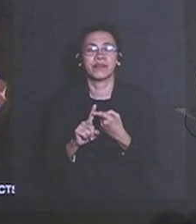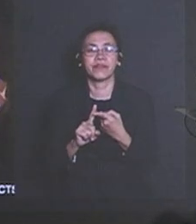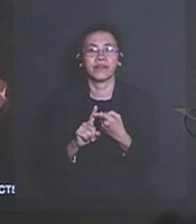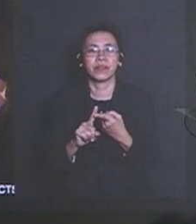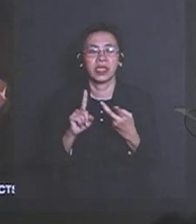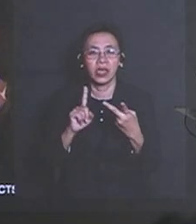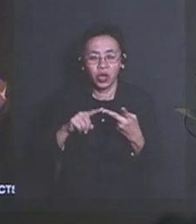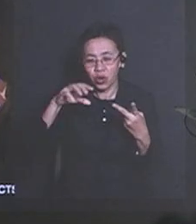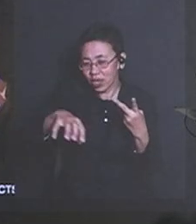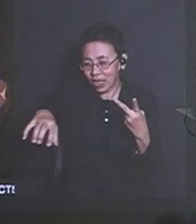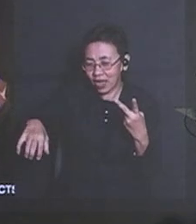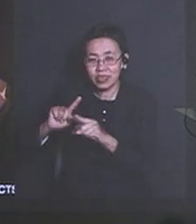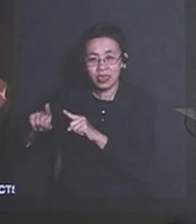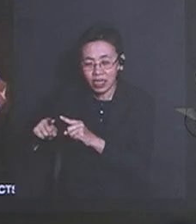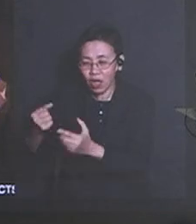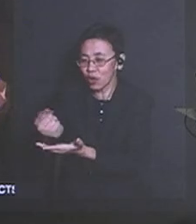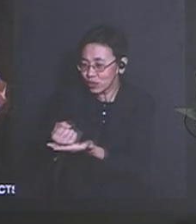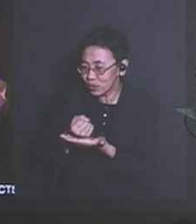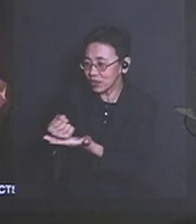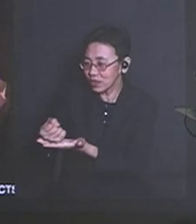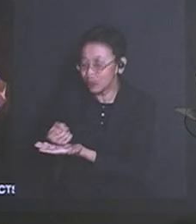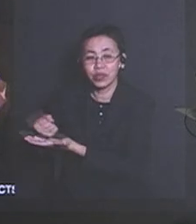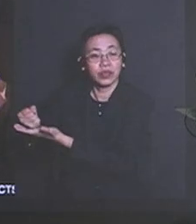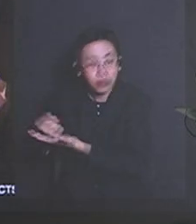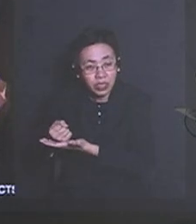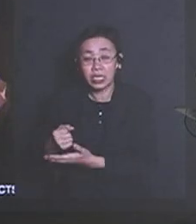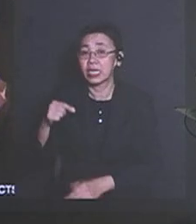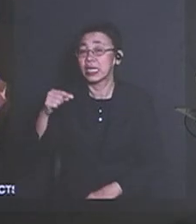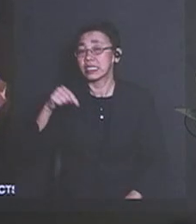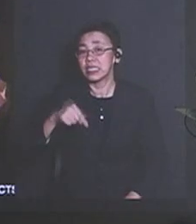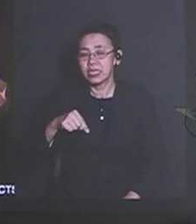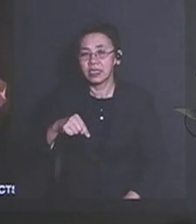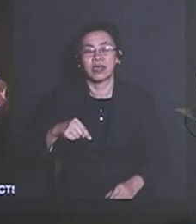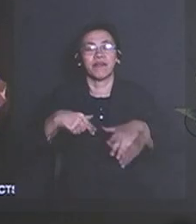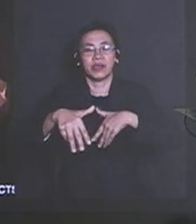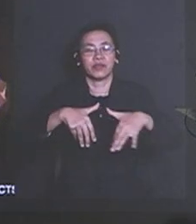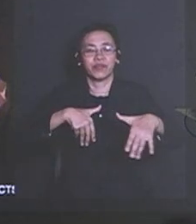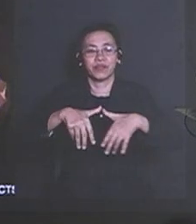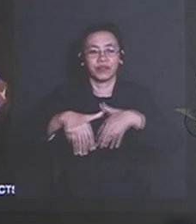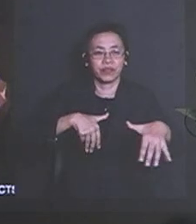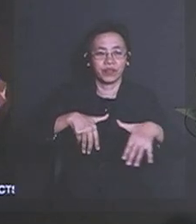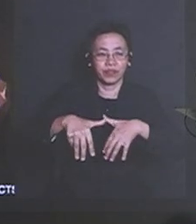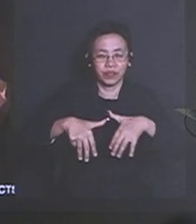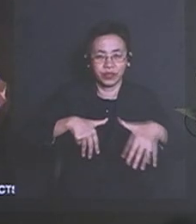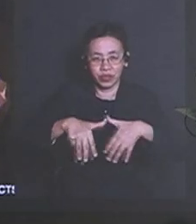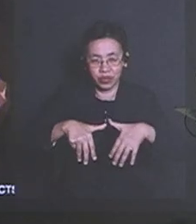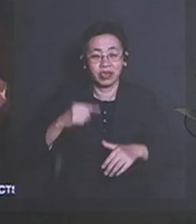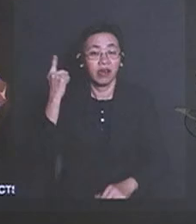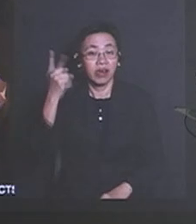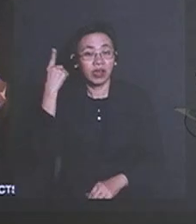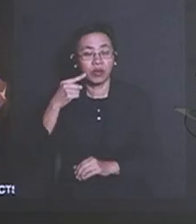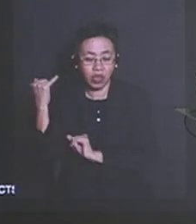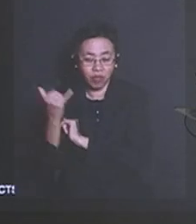the community. The tourists can come and buy the student painting or have an art workshop with the local student.